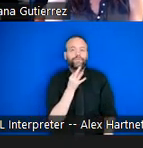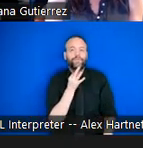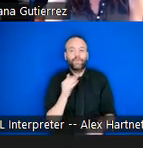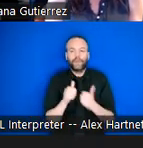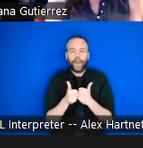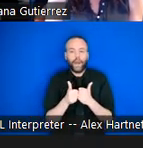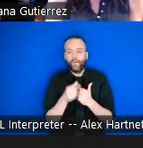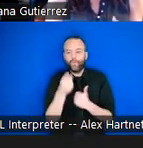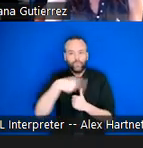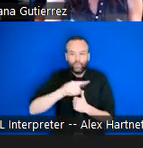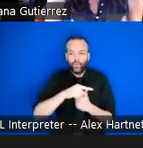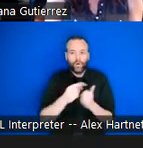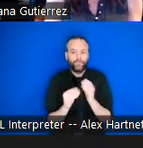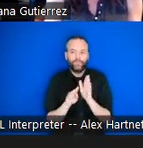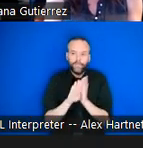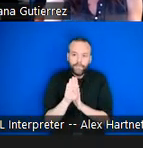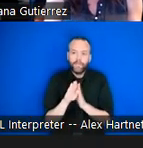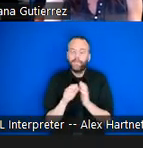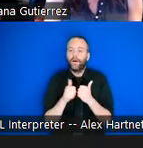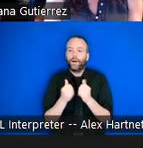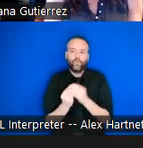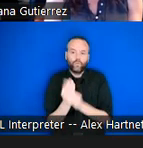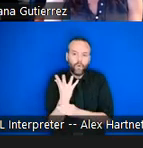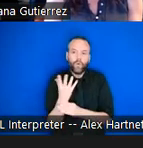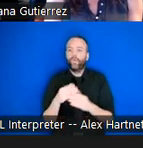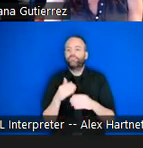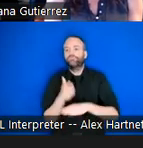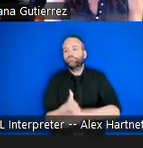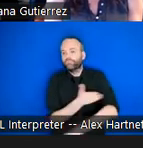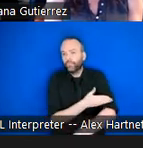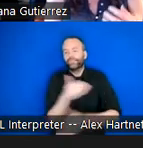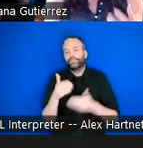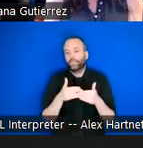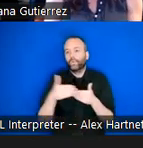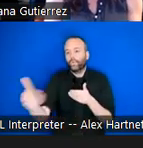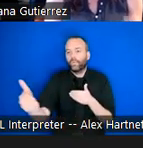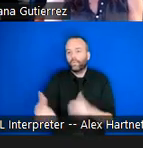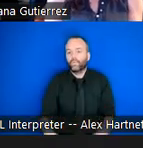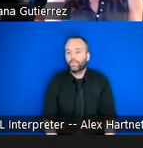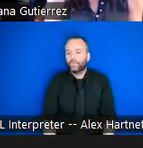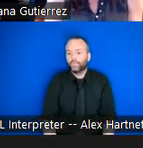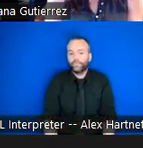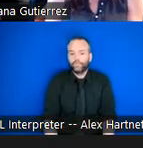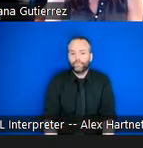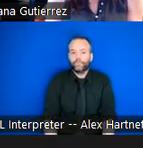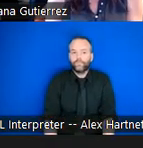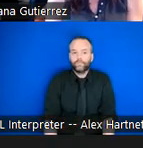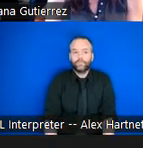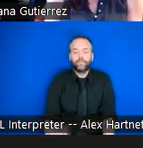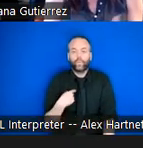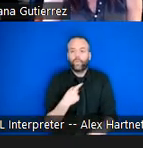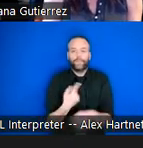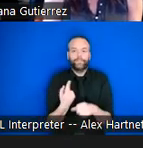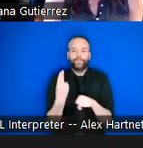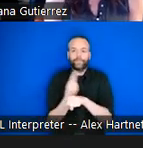suicide prevention? And we'll take that information and not only be considering them for these quarterly meetings and the